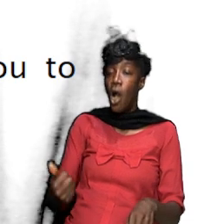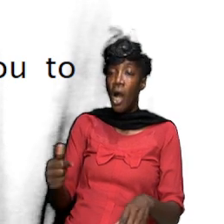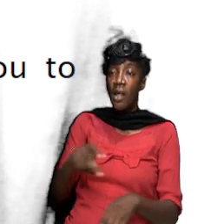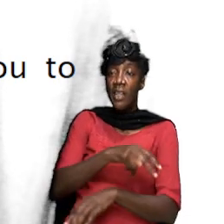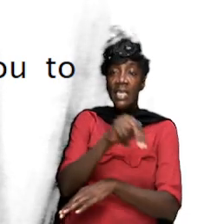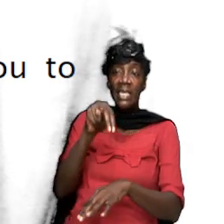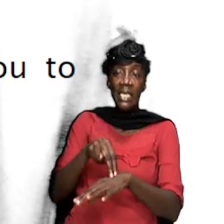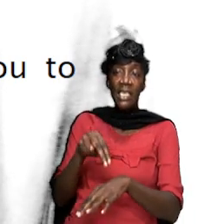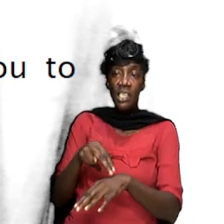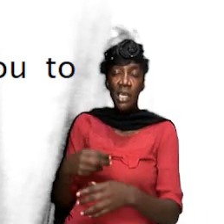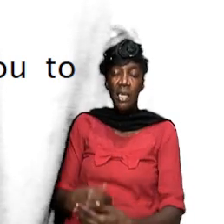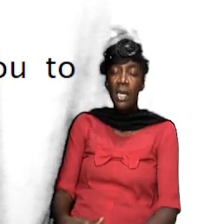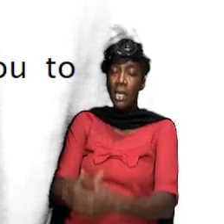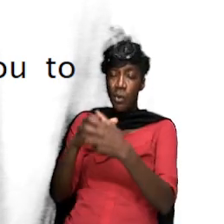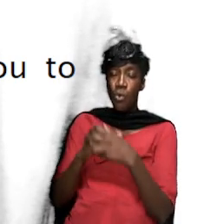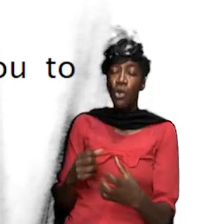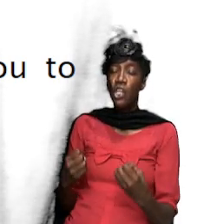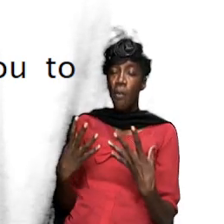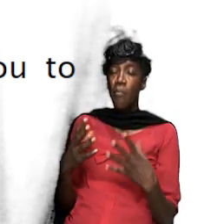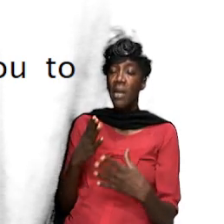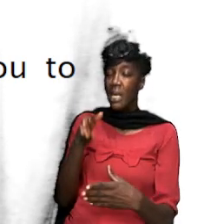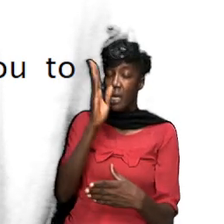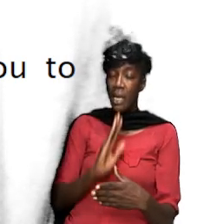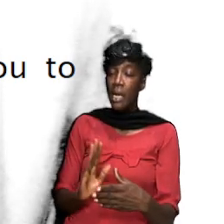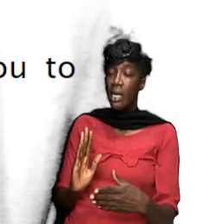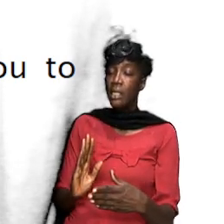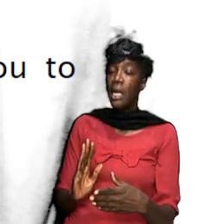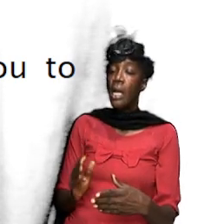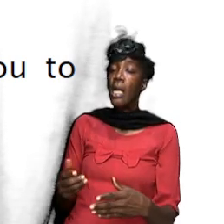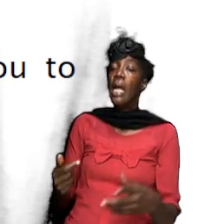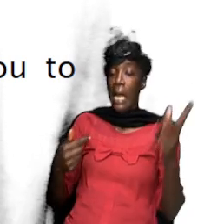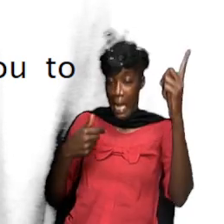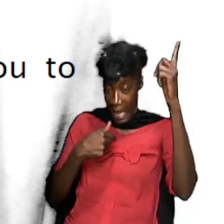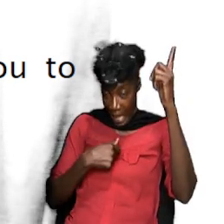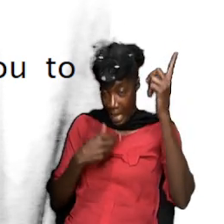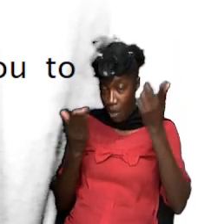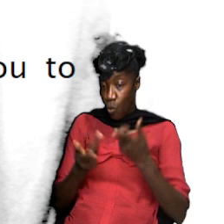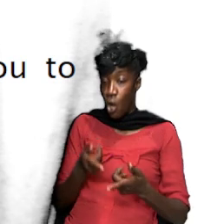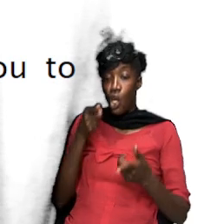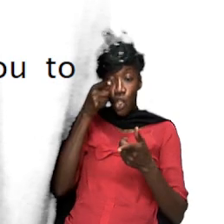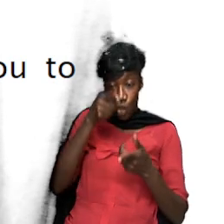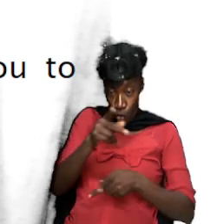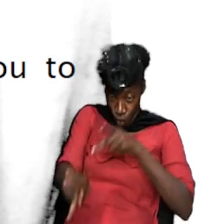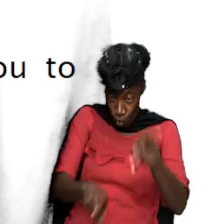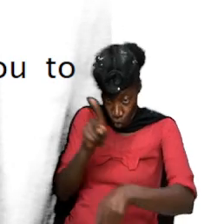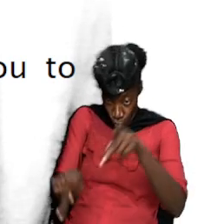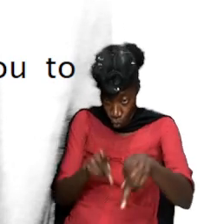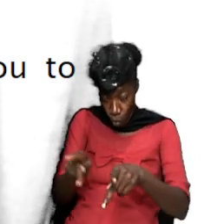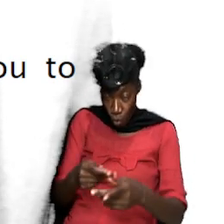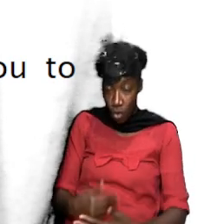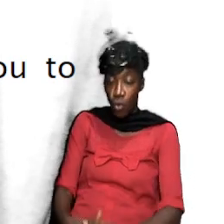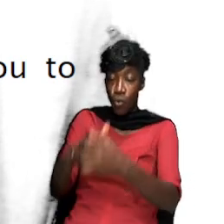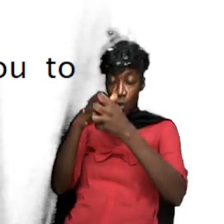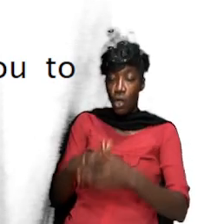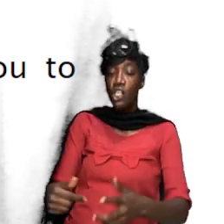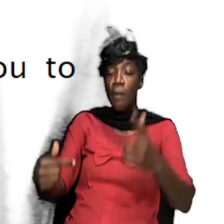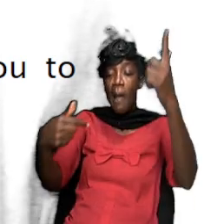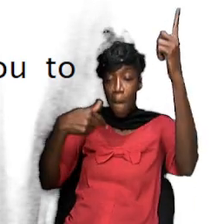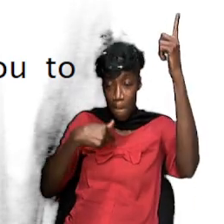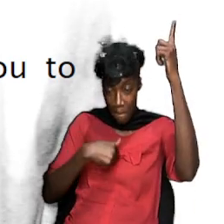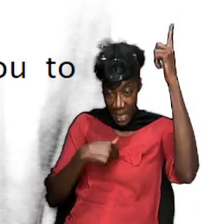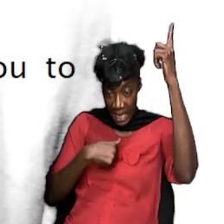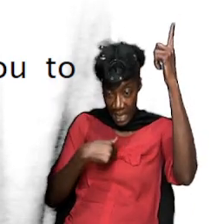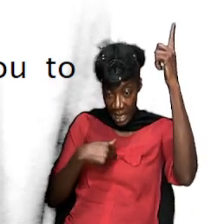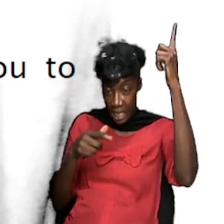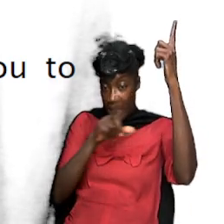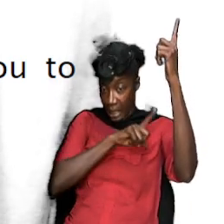They worship many gods, but I want you to worship me, one God. Hear, O Israel,